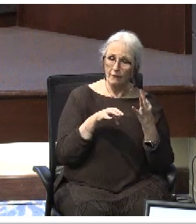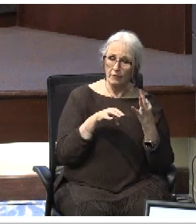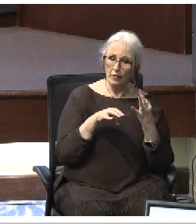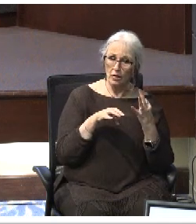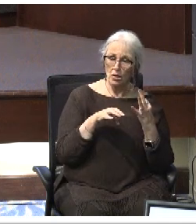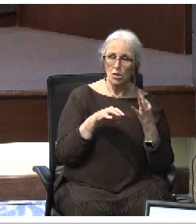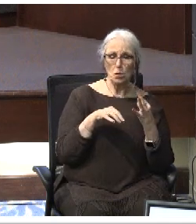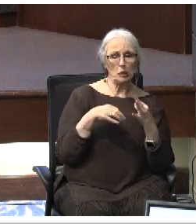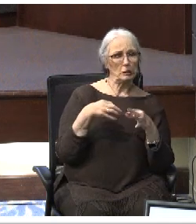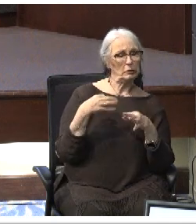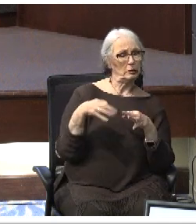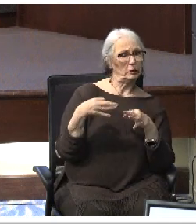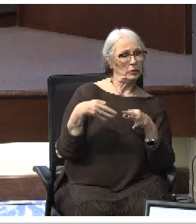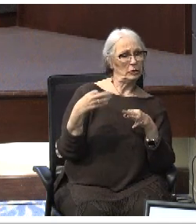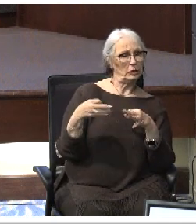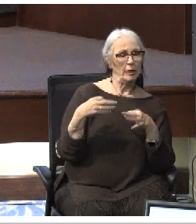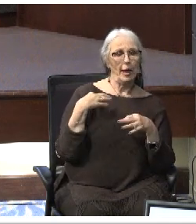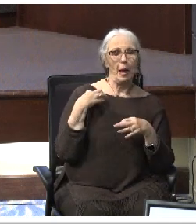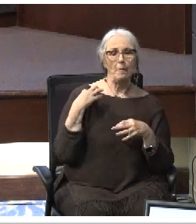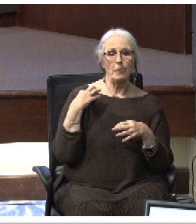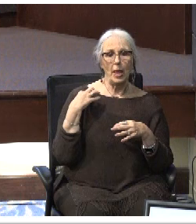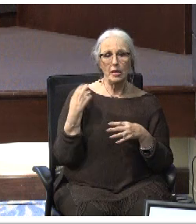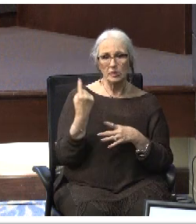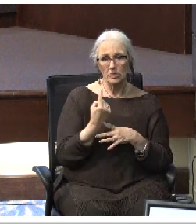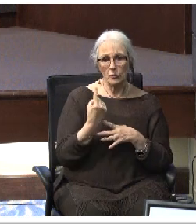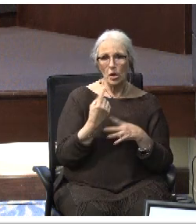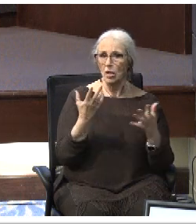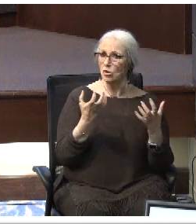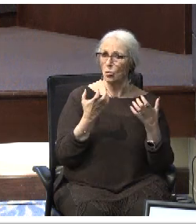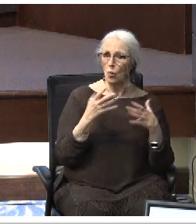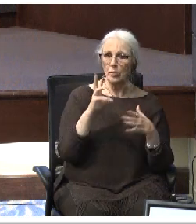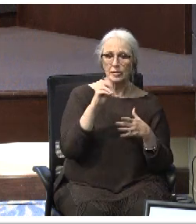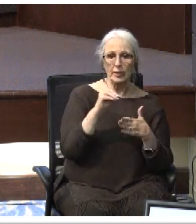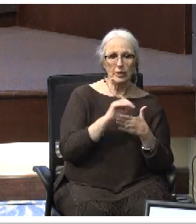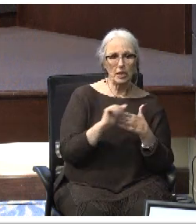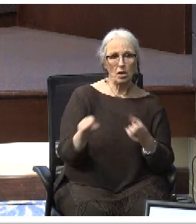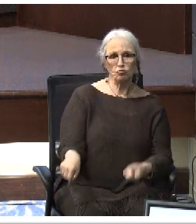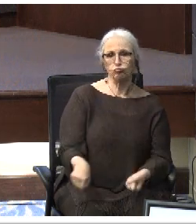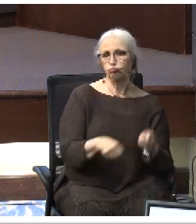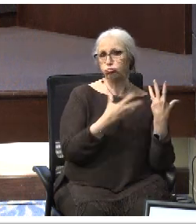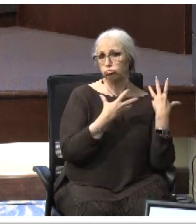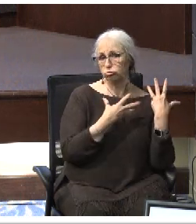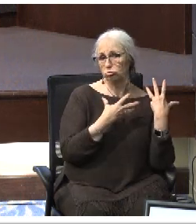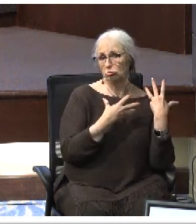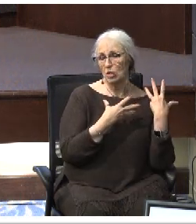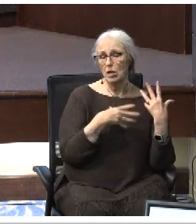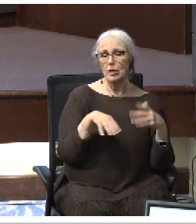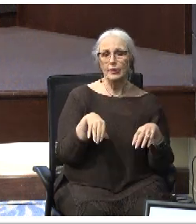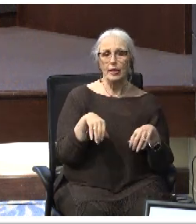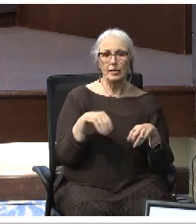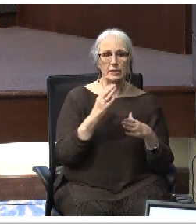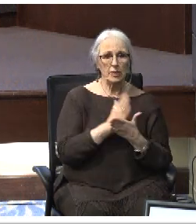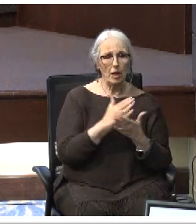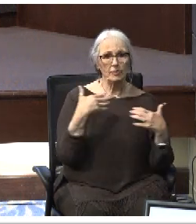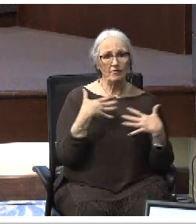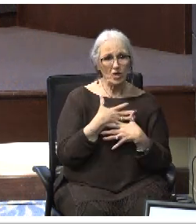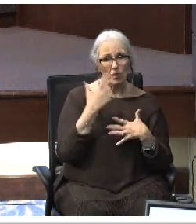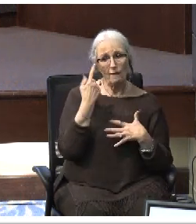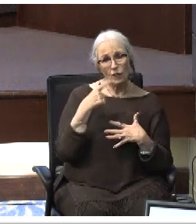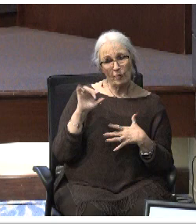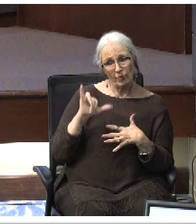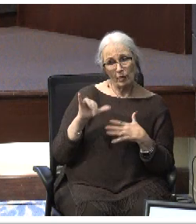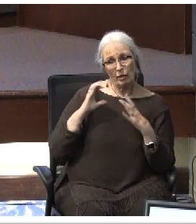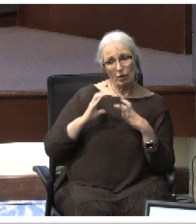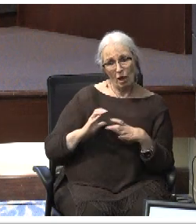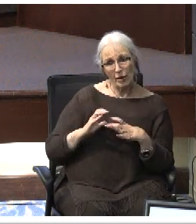you're hesitant to apply at a place because you don't want your $60 just to be thrown away. You know, this takes away that fear for the client to be able to